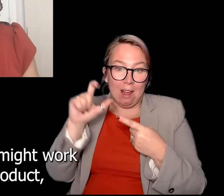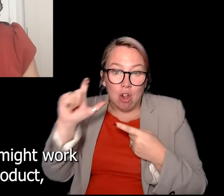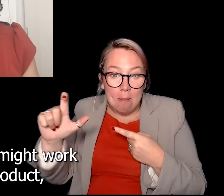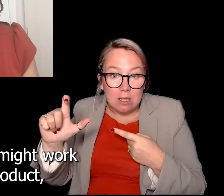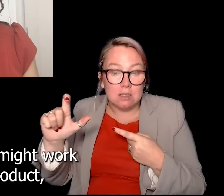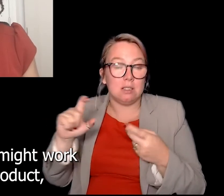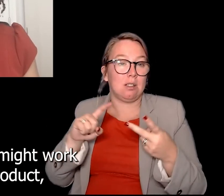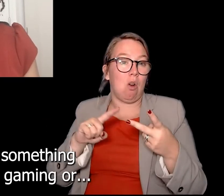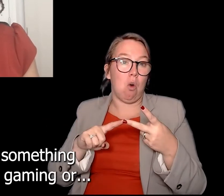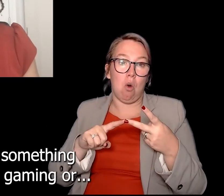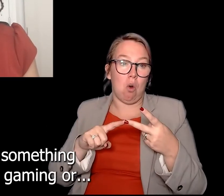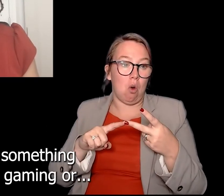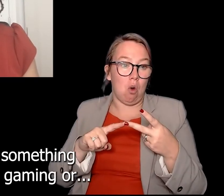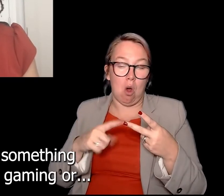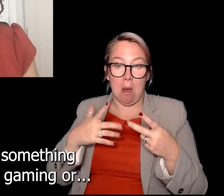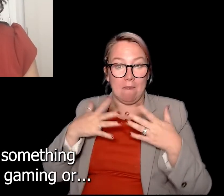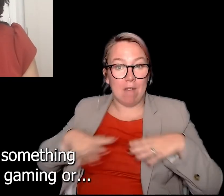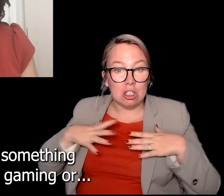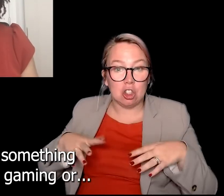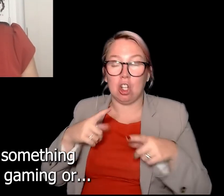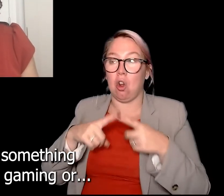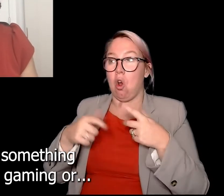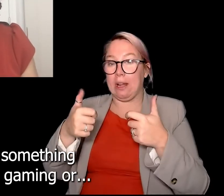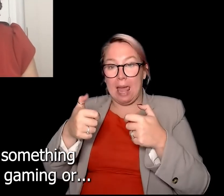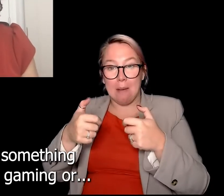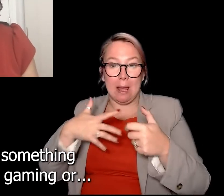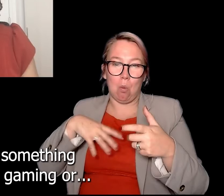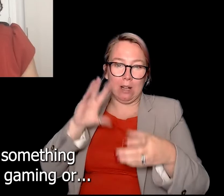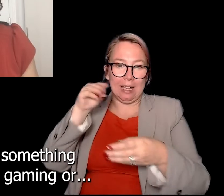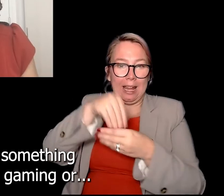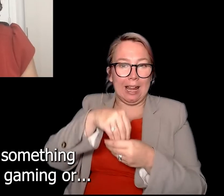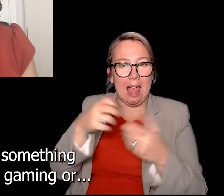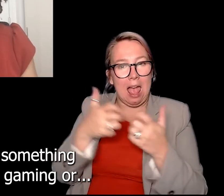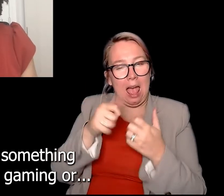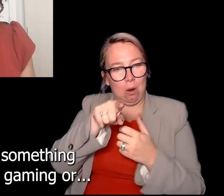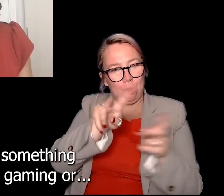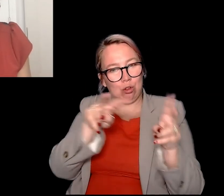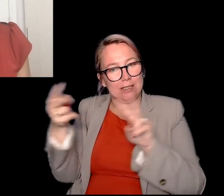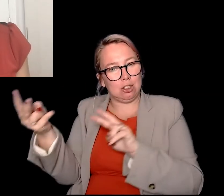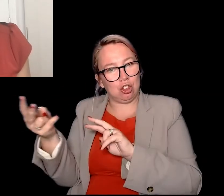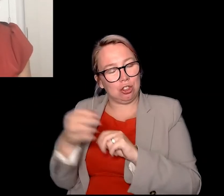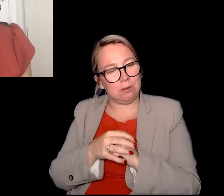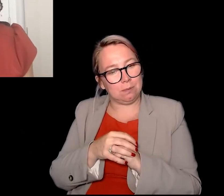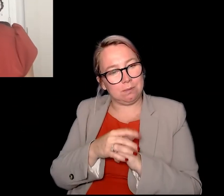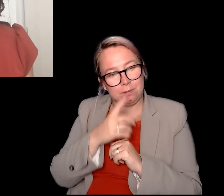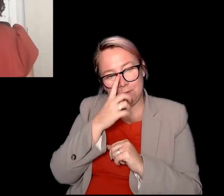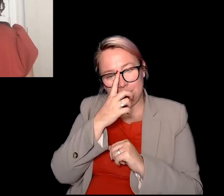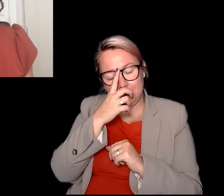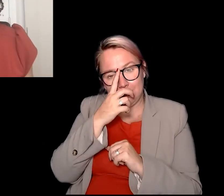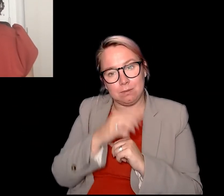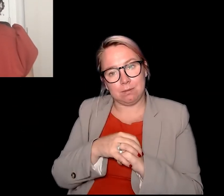say, an e-commerce product, but they might want to go into something which is, I don't know, fashion or gaming or